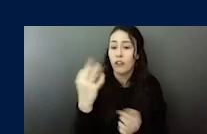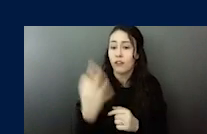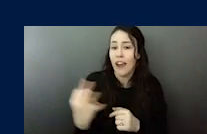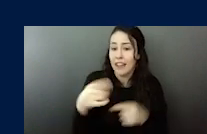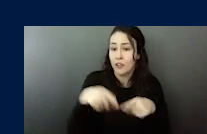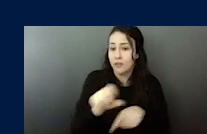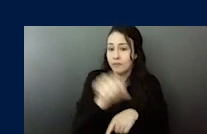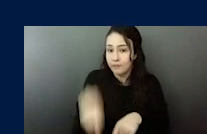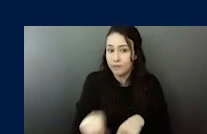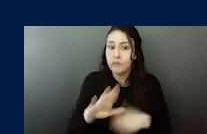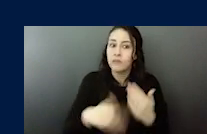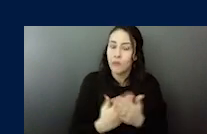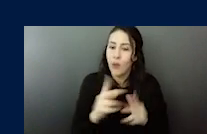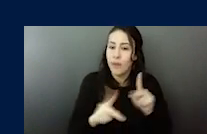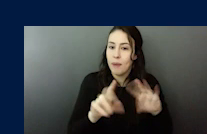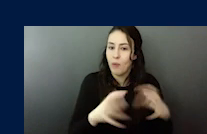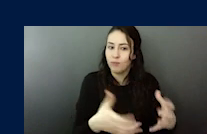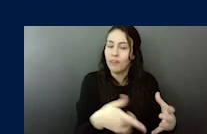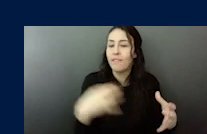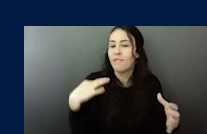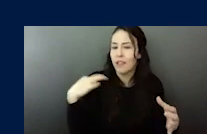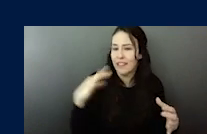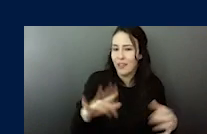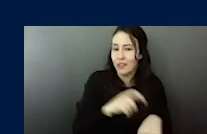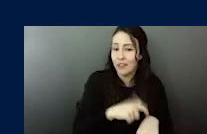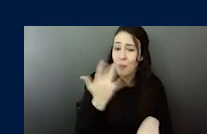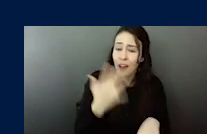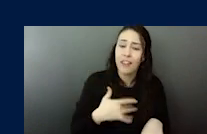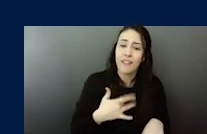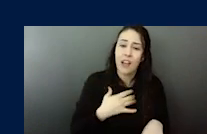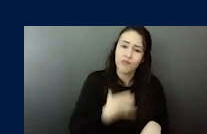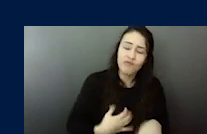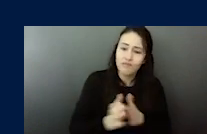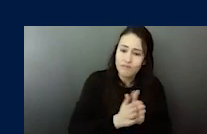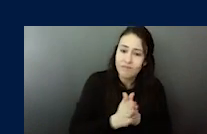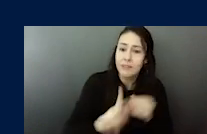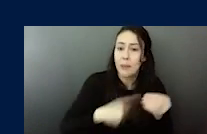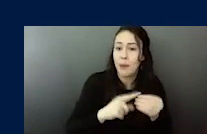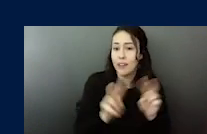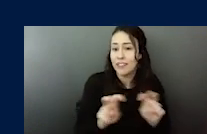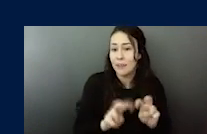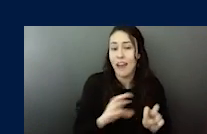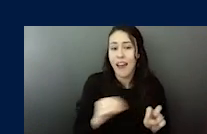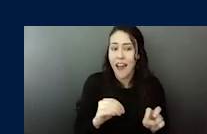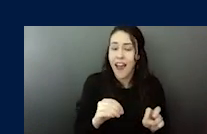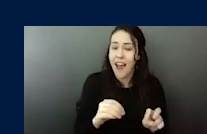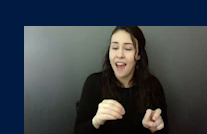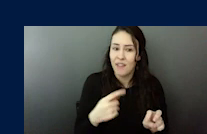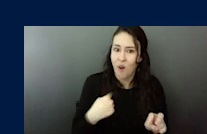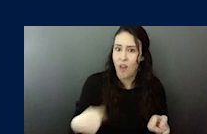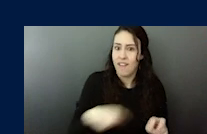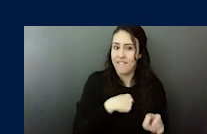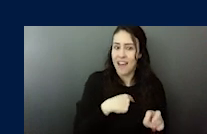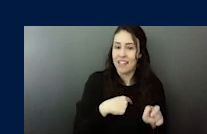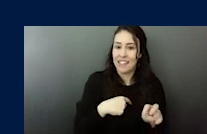And all of these individuals do volunteer their time because we do feel very passionately about assessment. And all of us have been new outcomes coordinators and